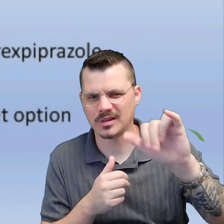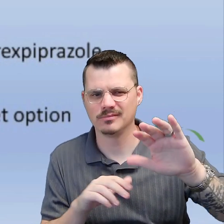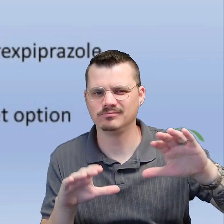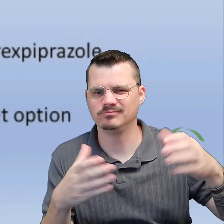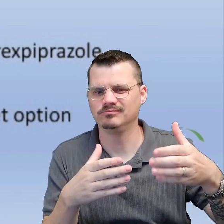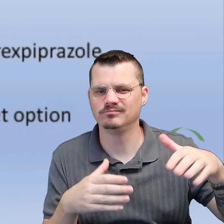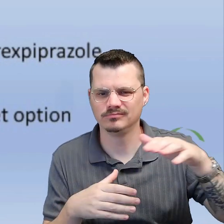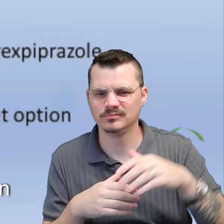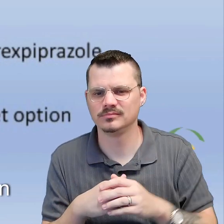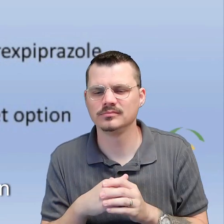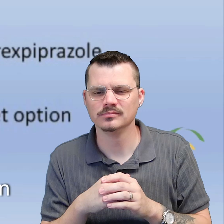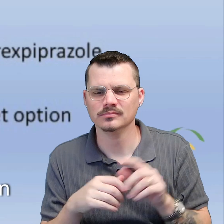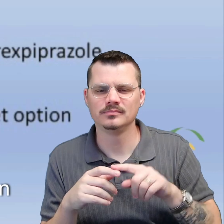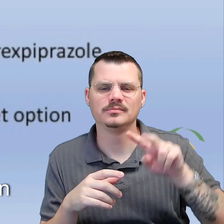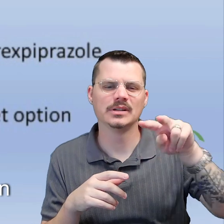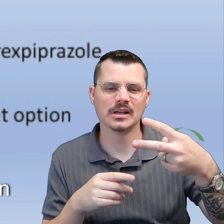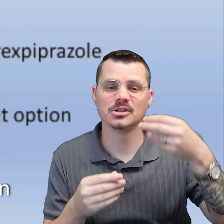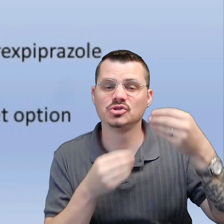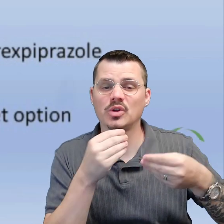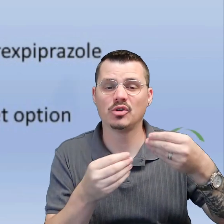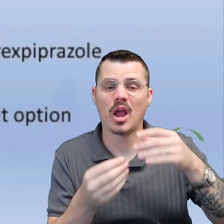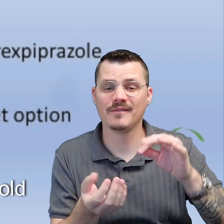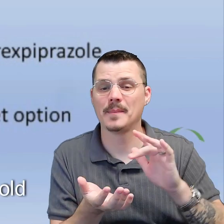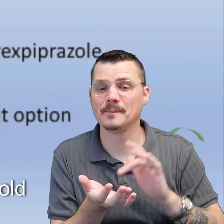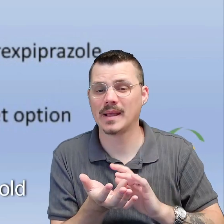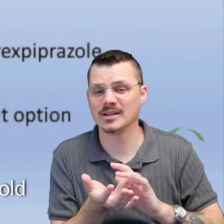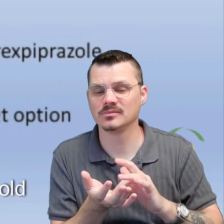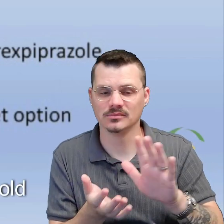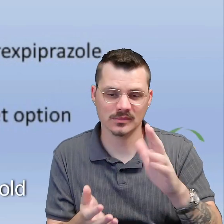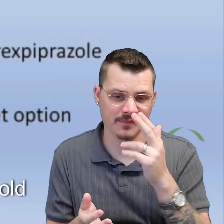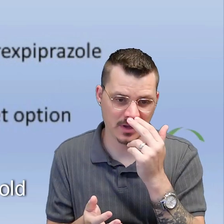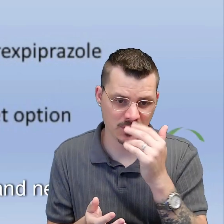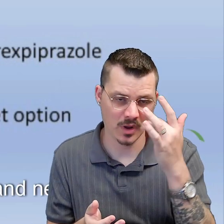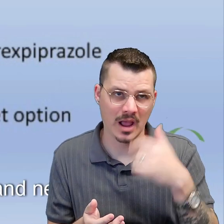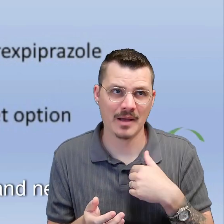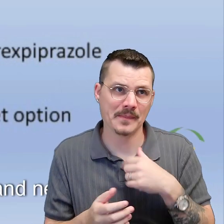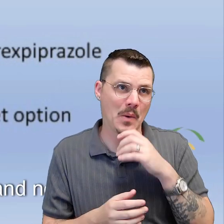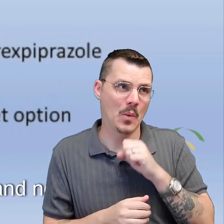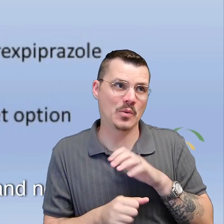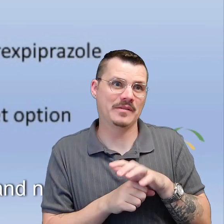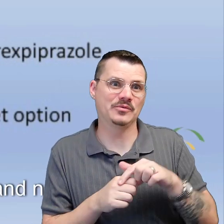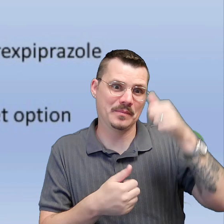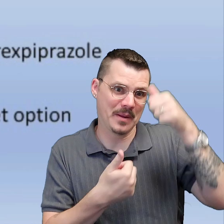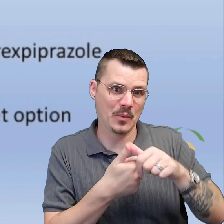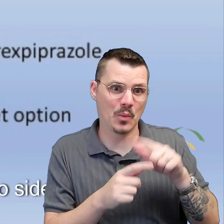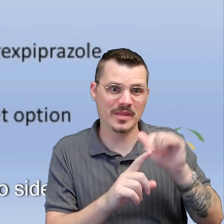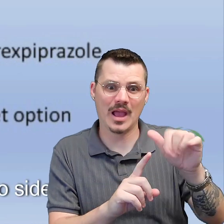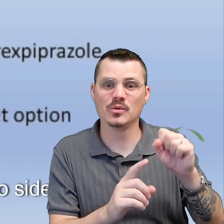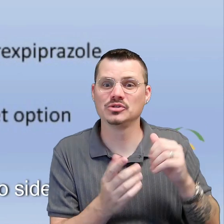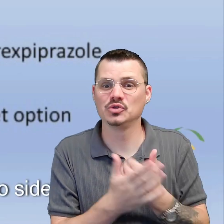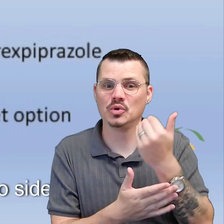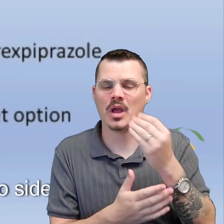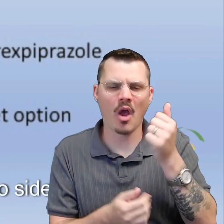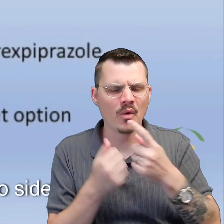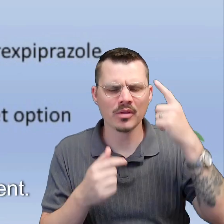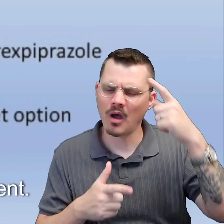group. Then there's the second generation medicines, and it was really funny because I'm old enough to remember when they were brand new, and everybody